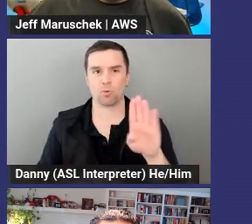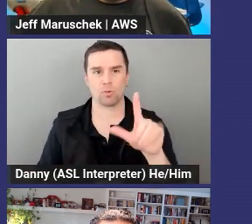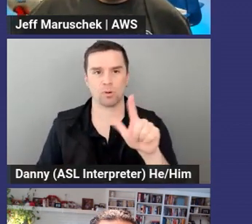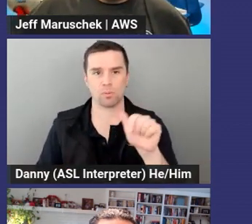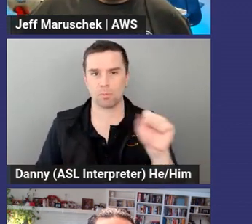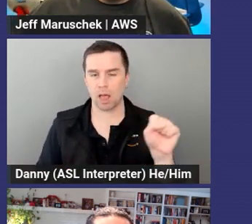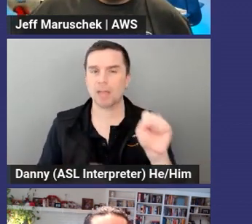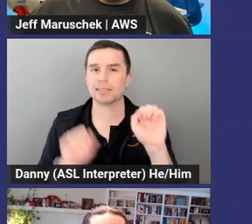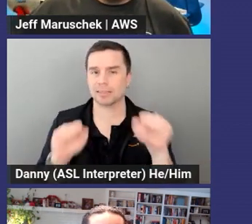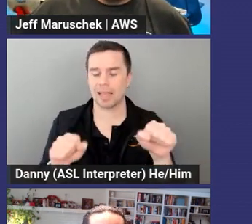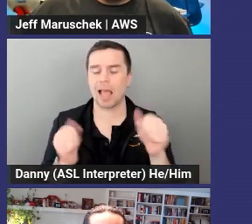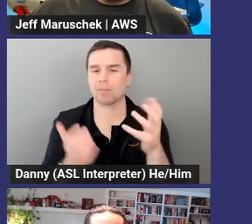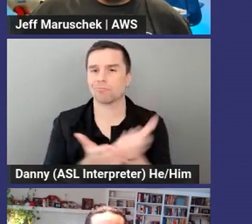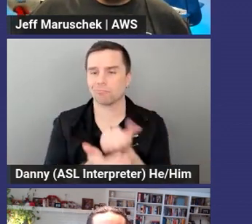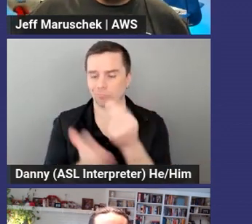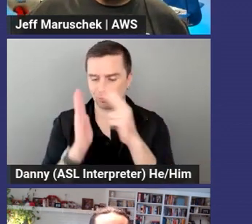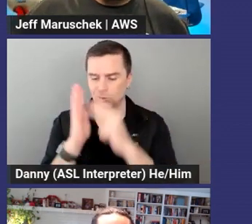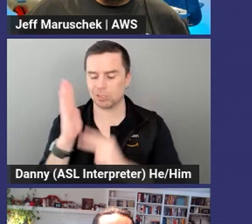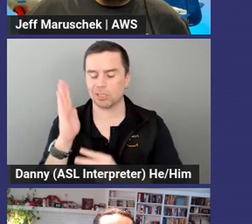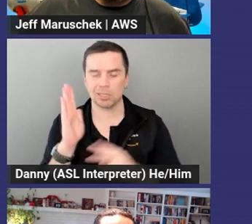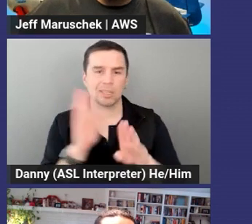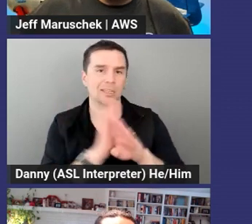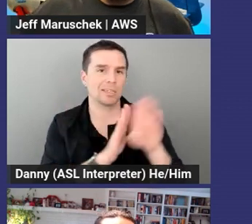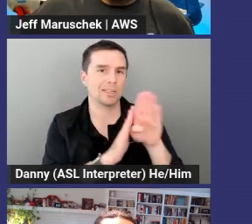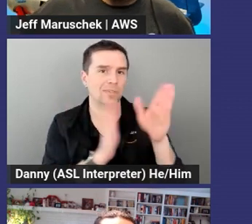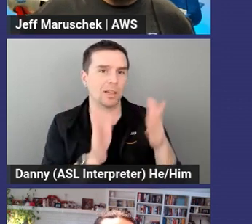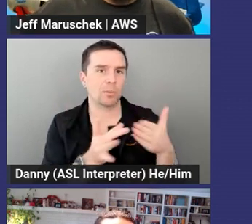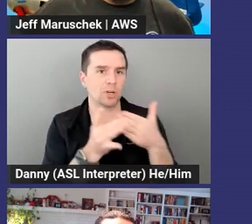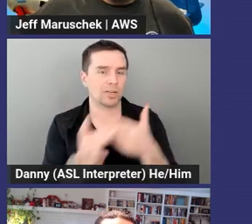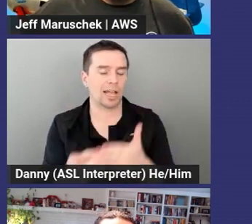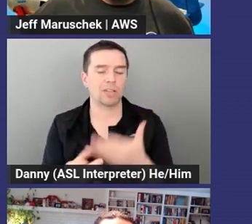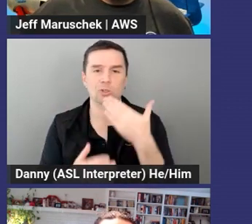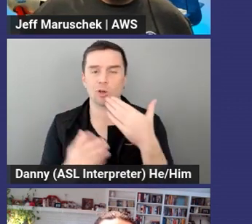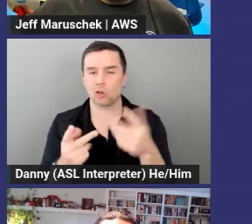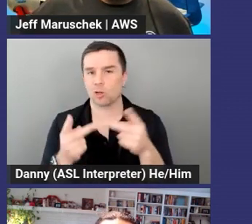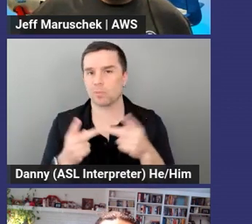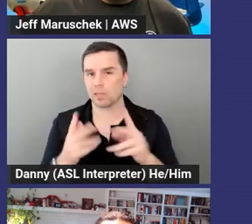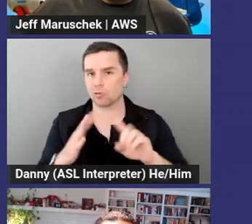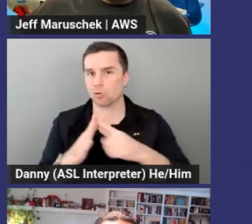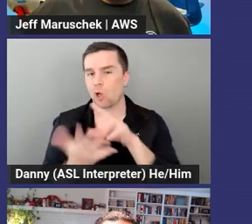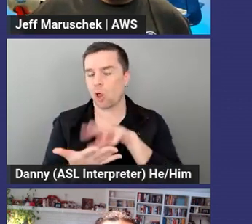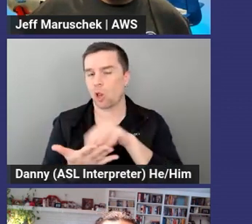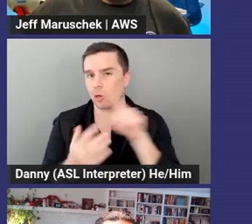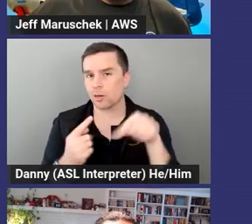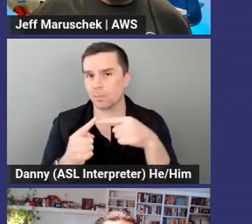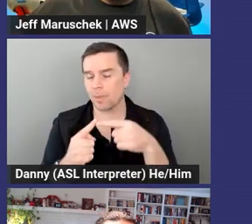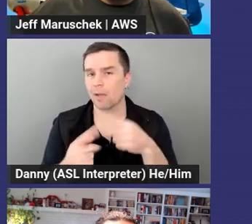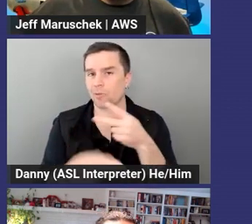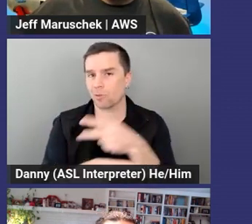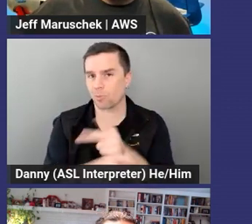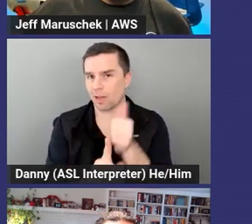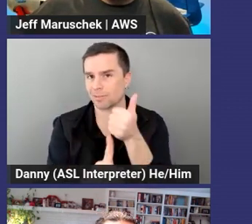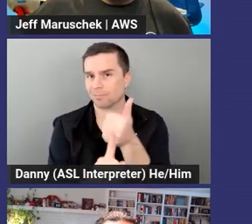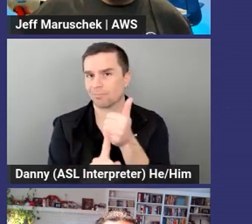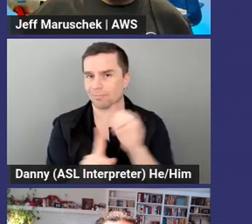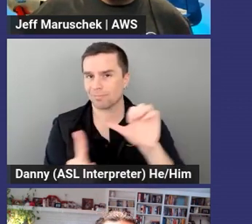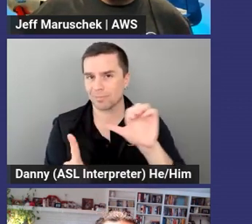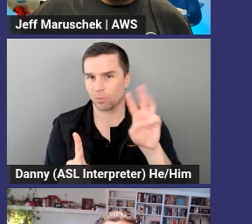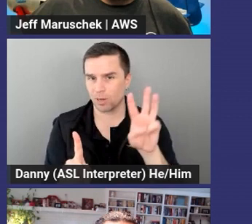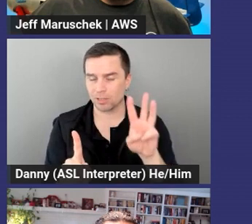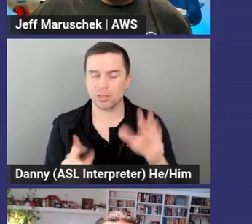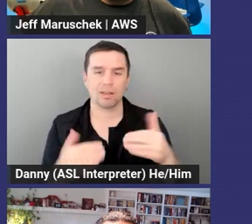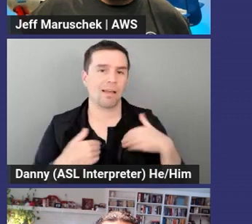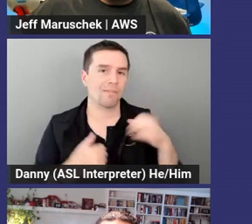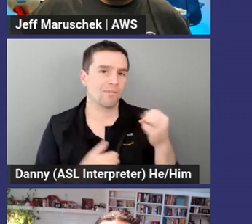leverage. The developer guide is a great starting point to learn about the product. We have a couple of